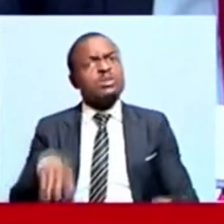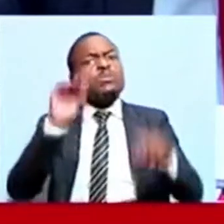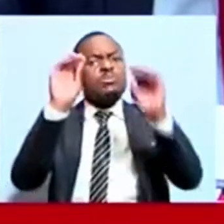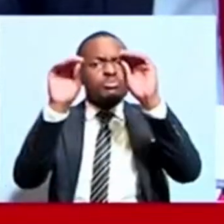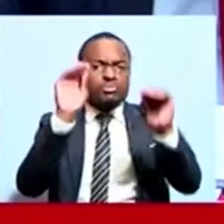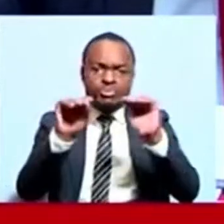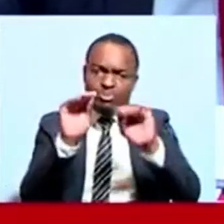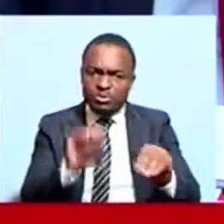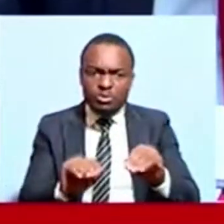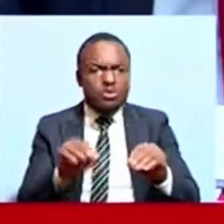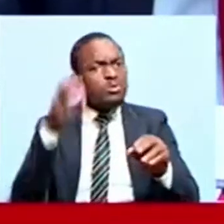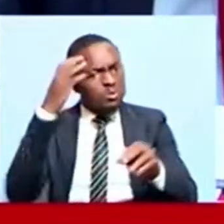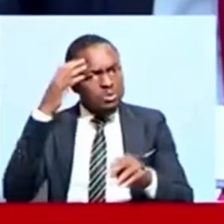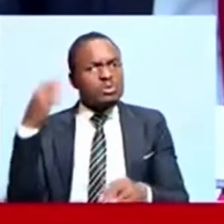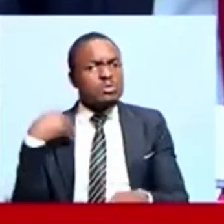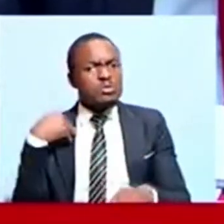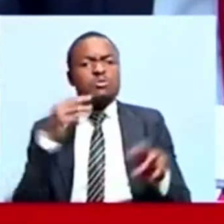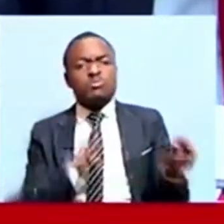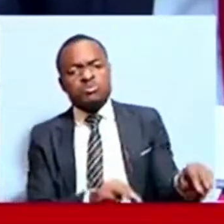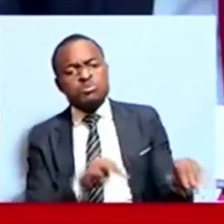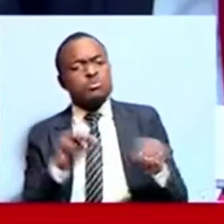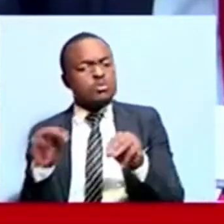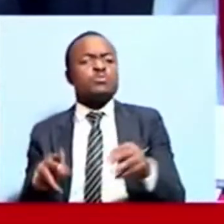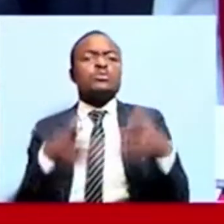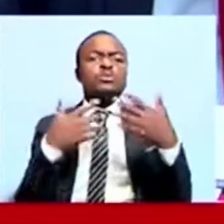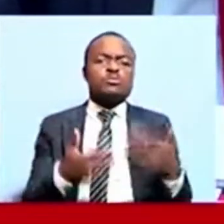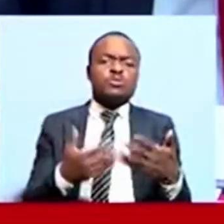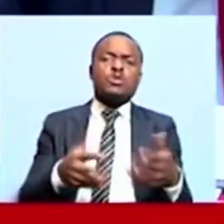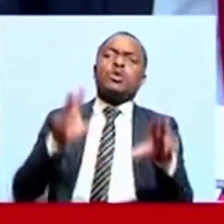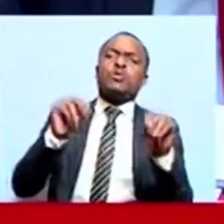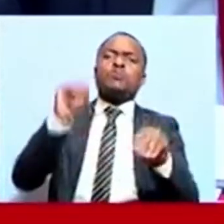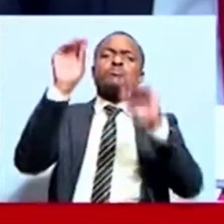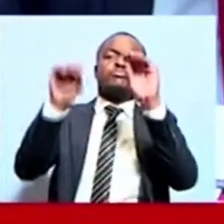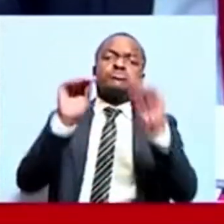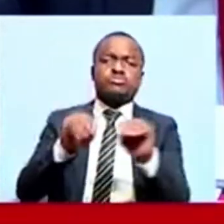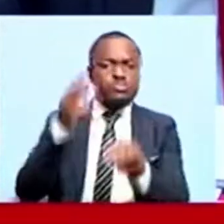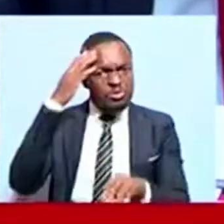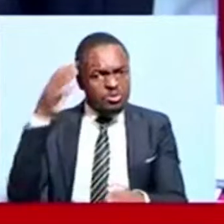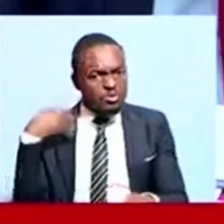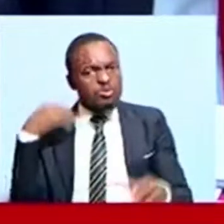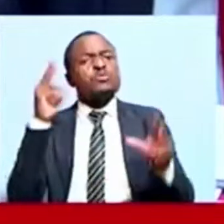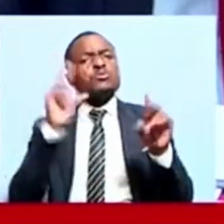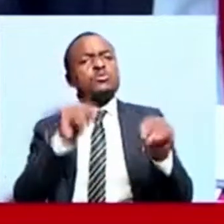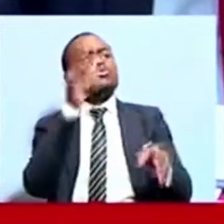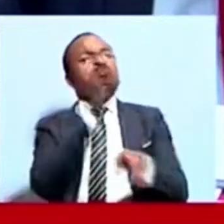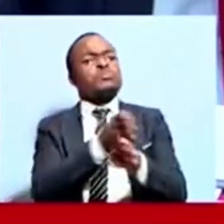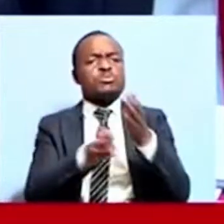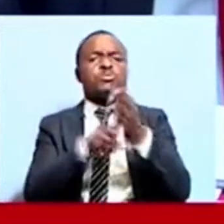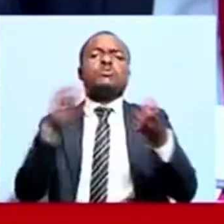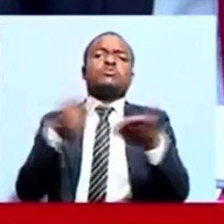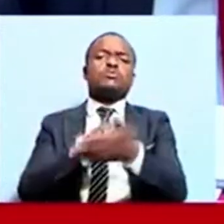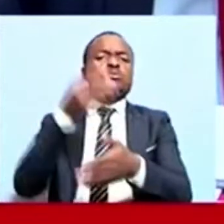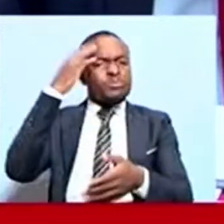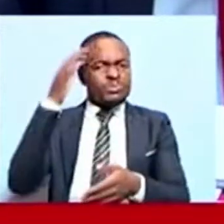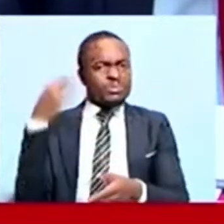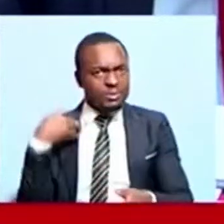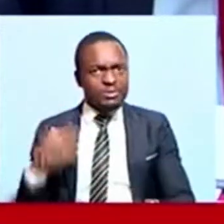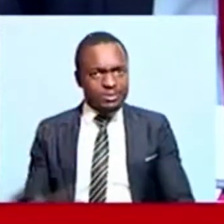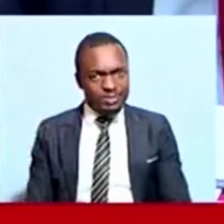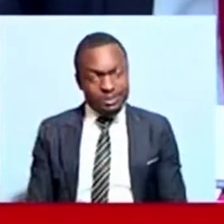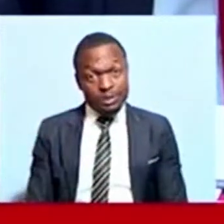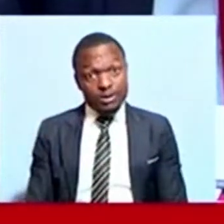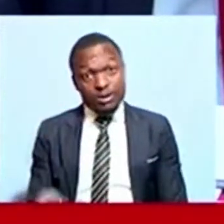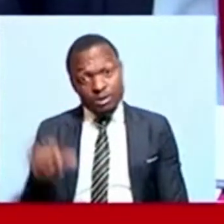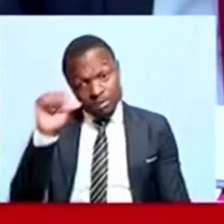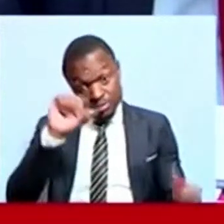offices. So we moved them. No, we are renovating our offices. No, we are building a new one. Just like that. So